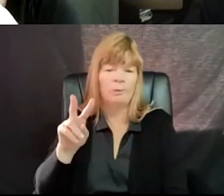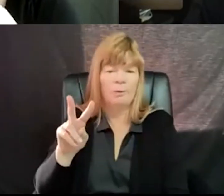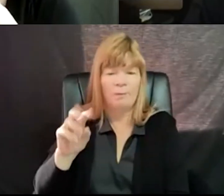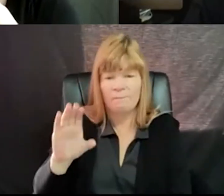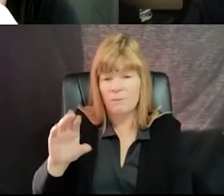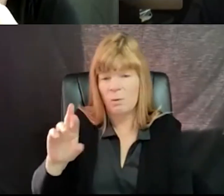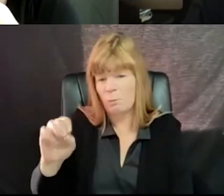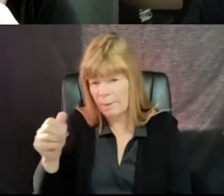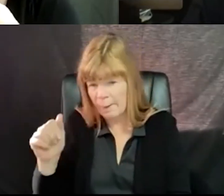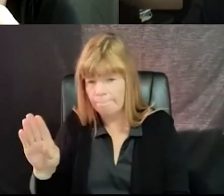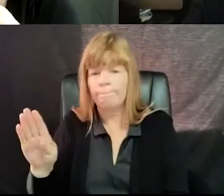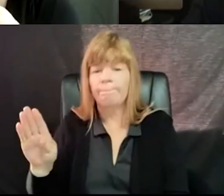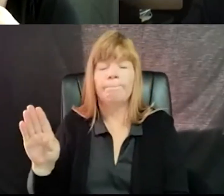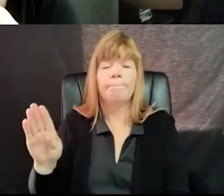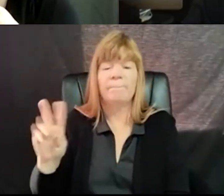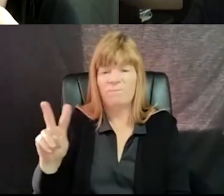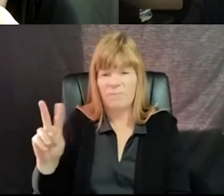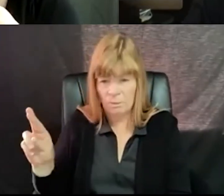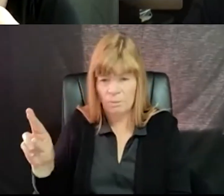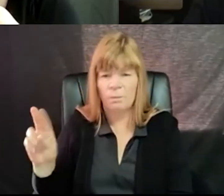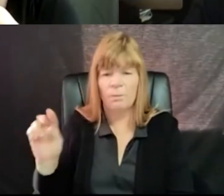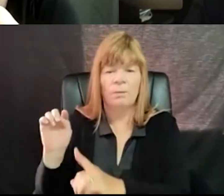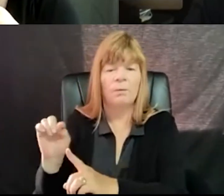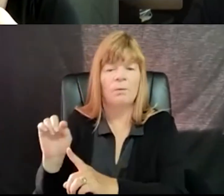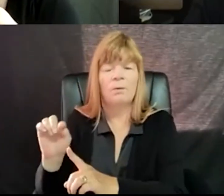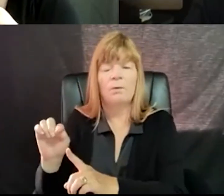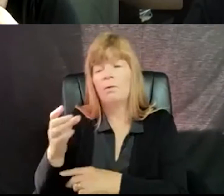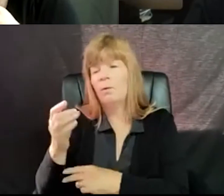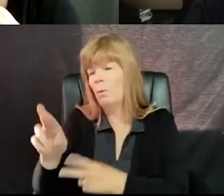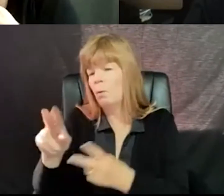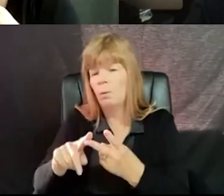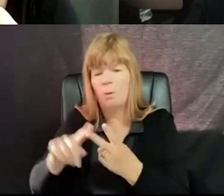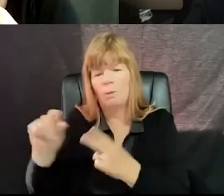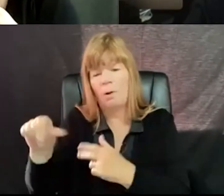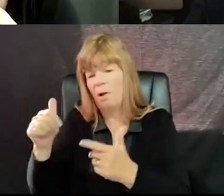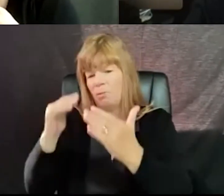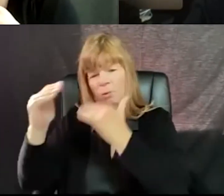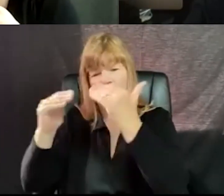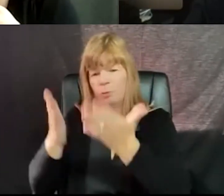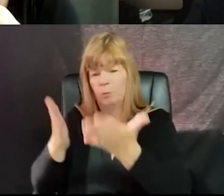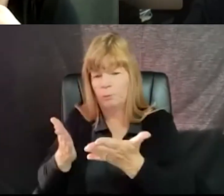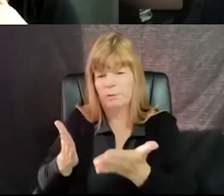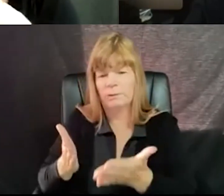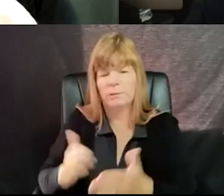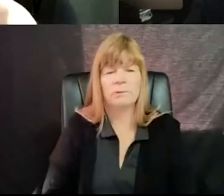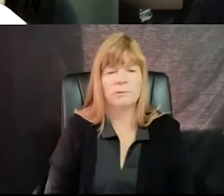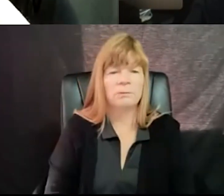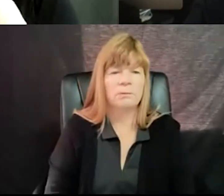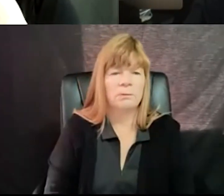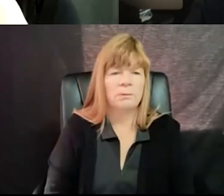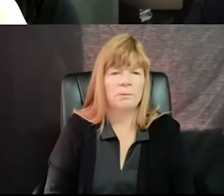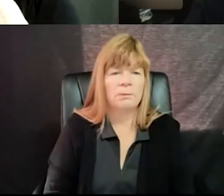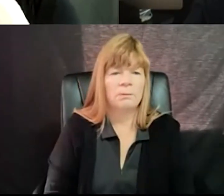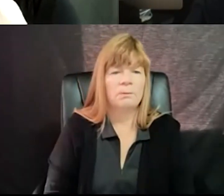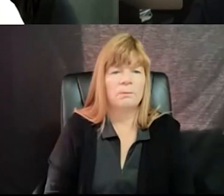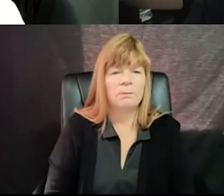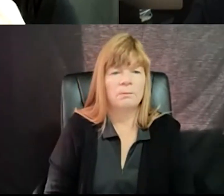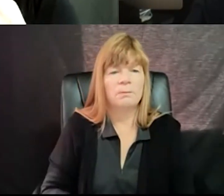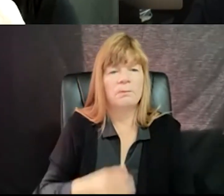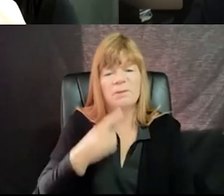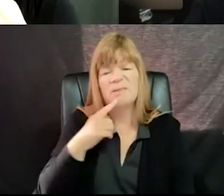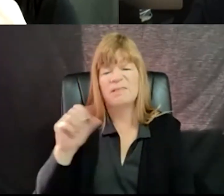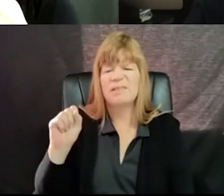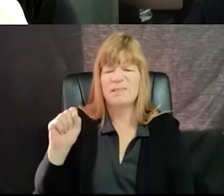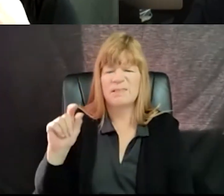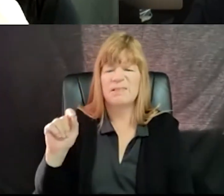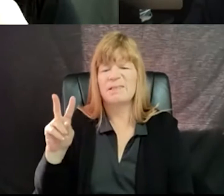vocational rehabilitation, or with other adult services. And we'll be hearing from Steve Sontag a